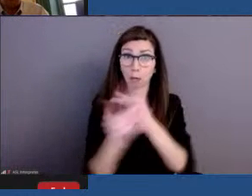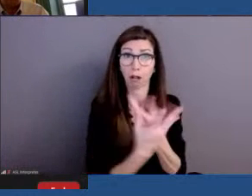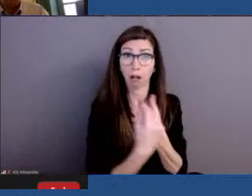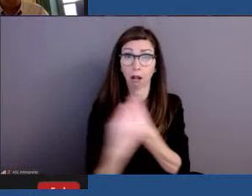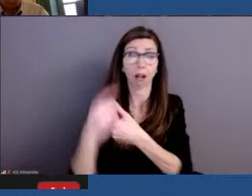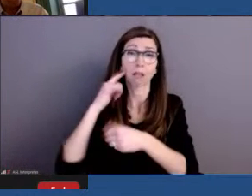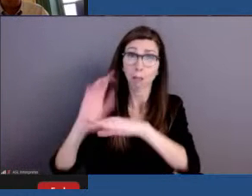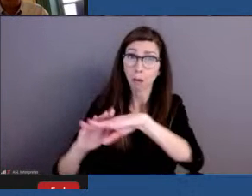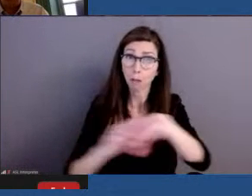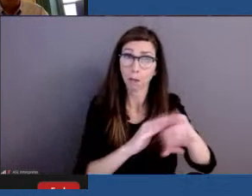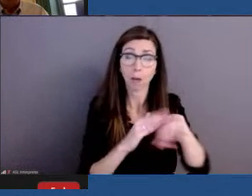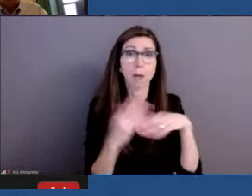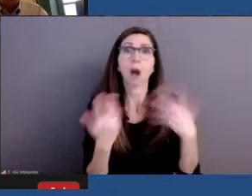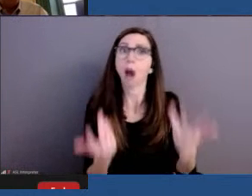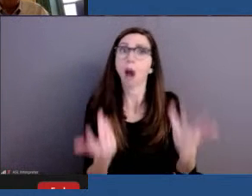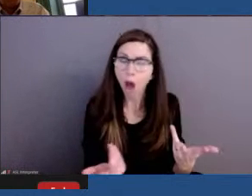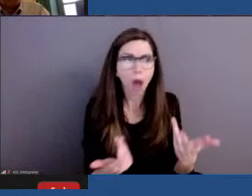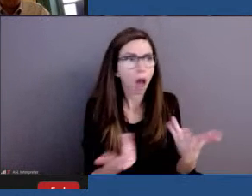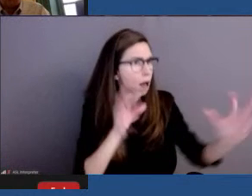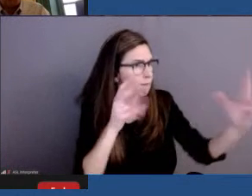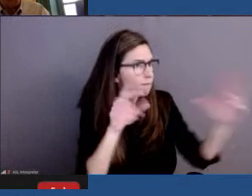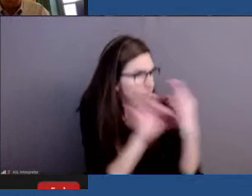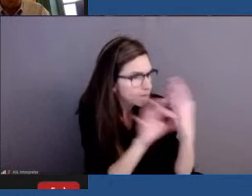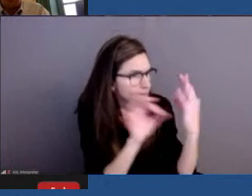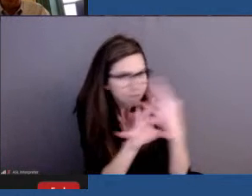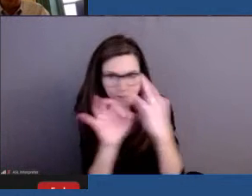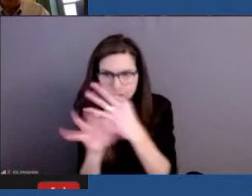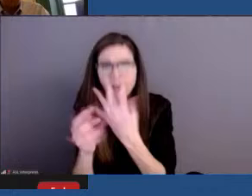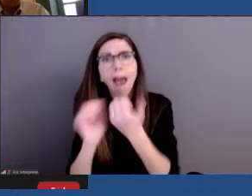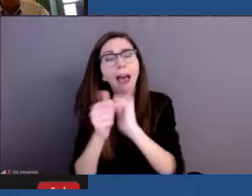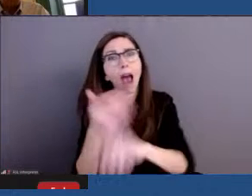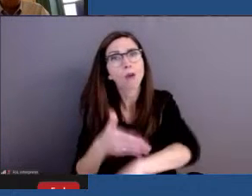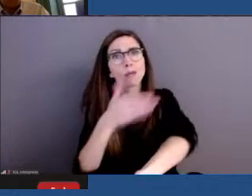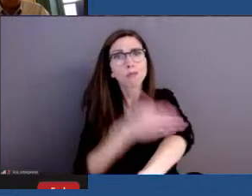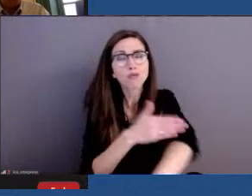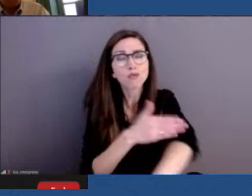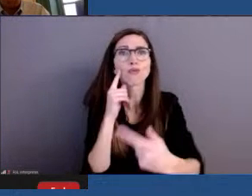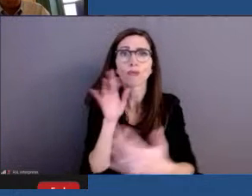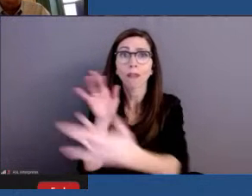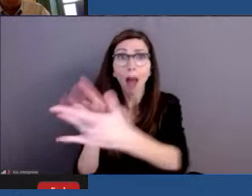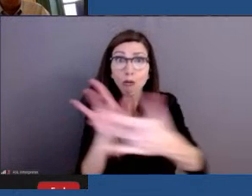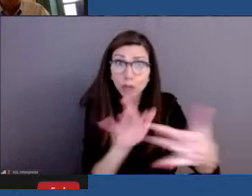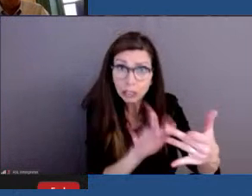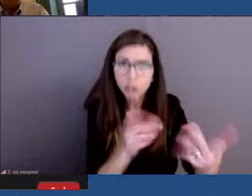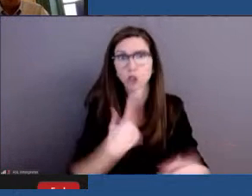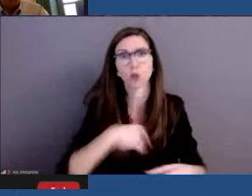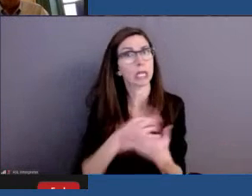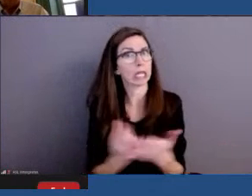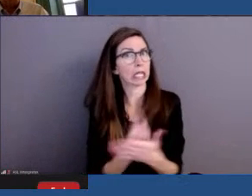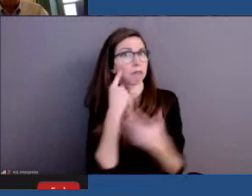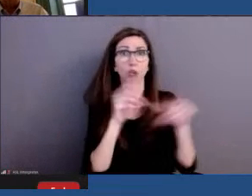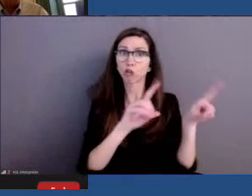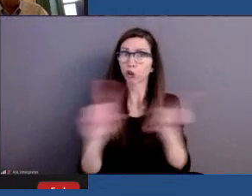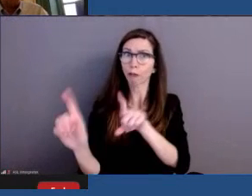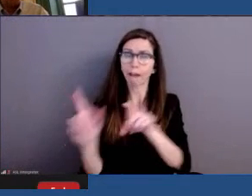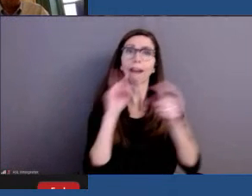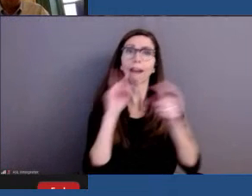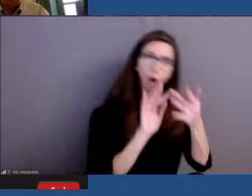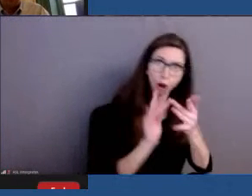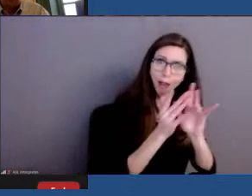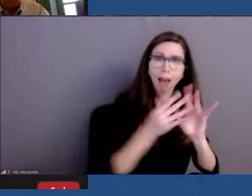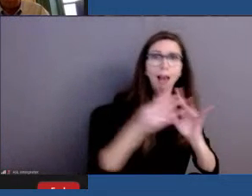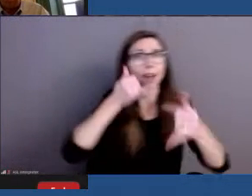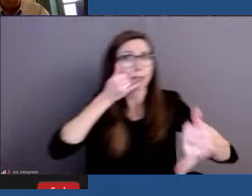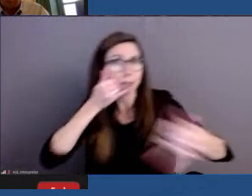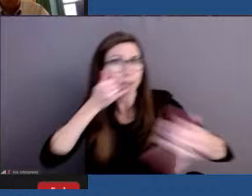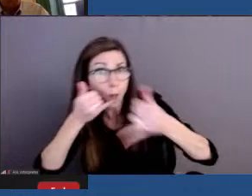consultations through a variety of outreach methods, including a survey conducted online or by phone, as well as community toolkit